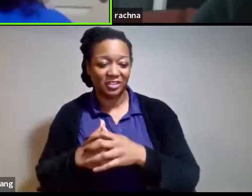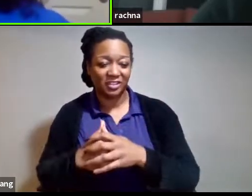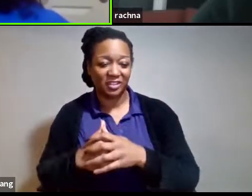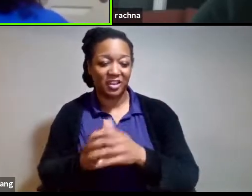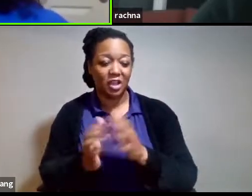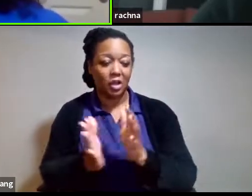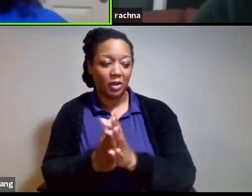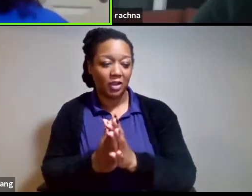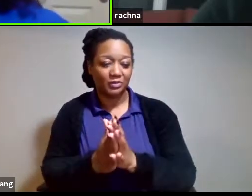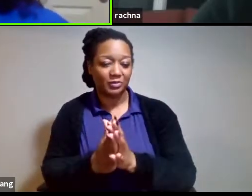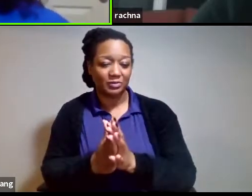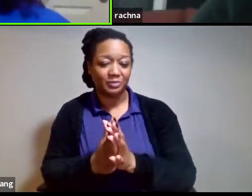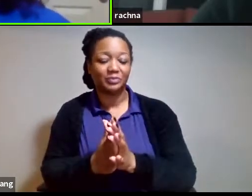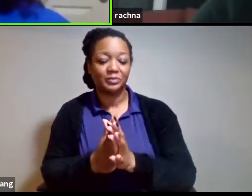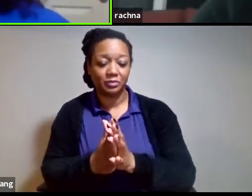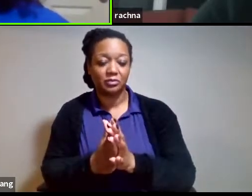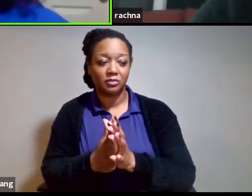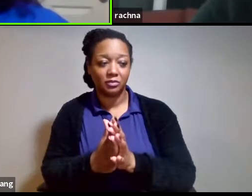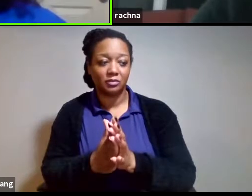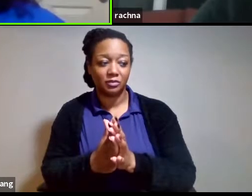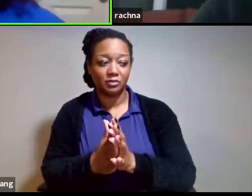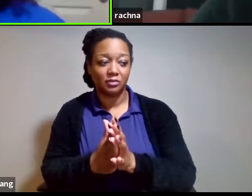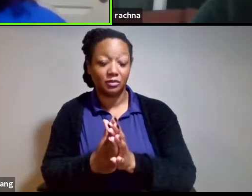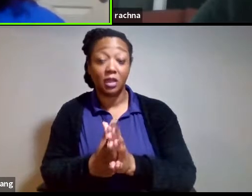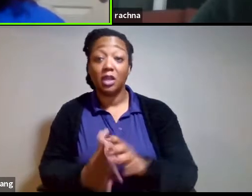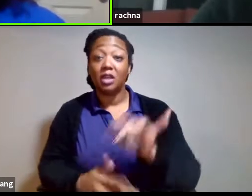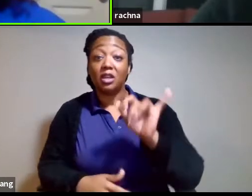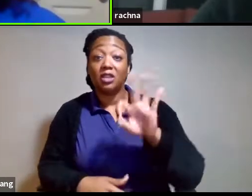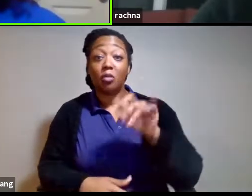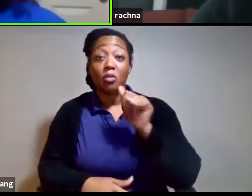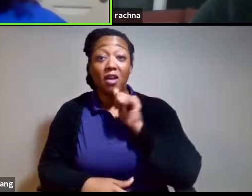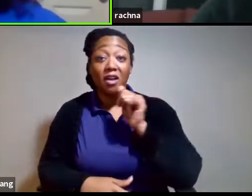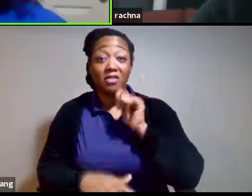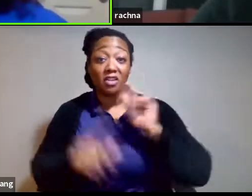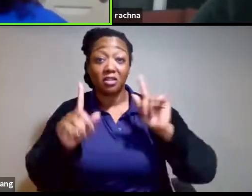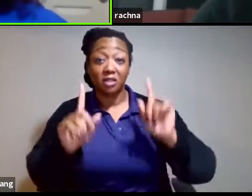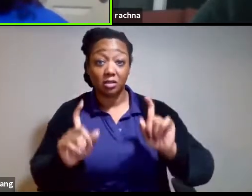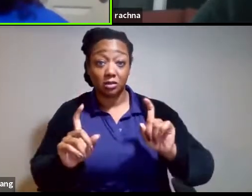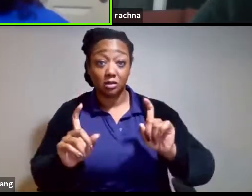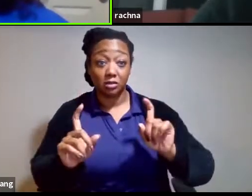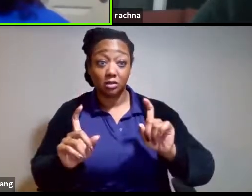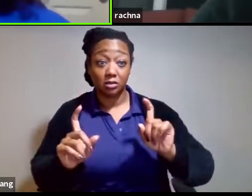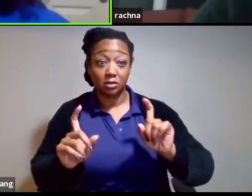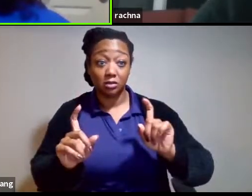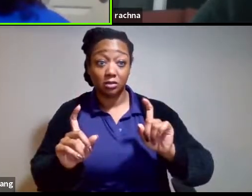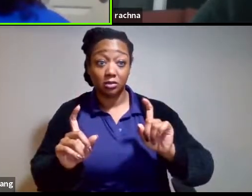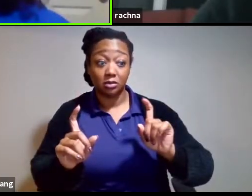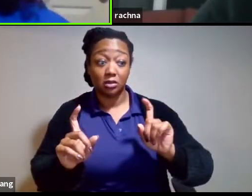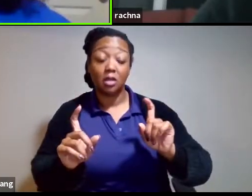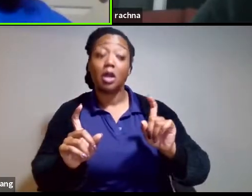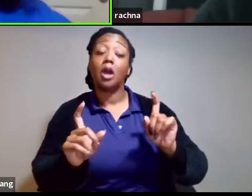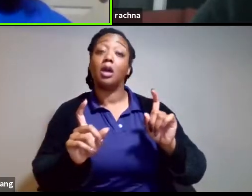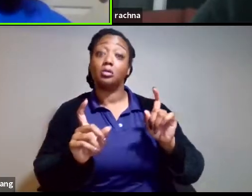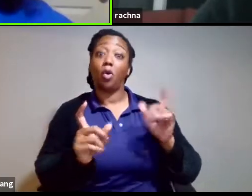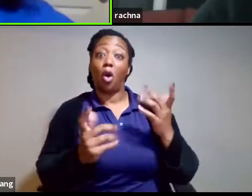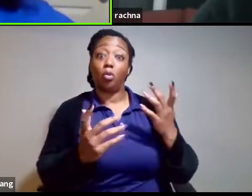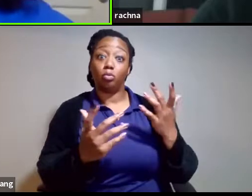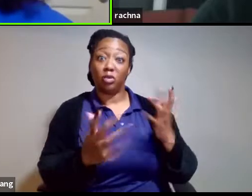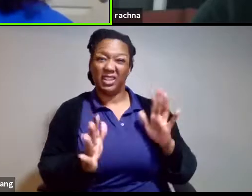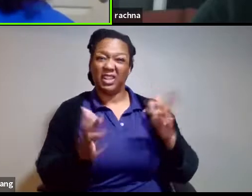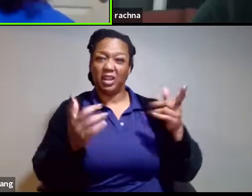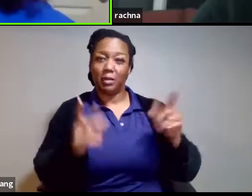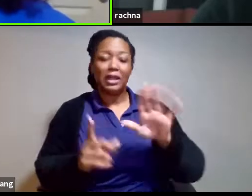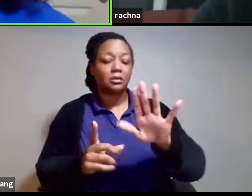Okay, if private testing was done, and, again,